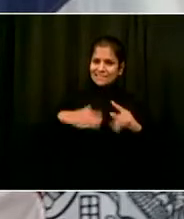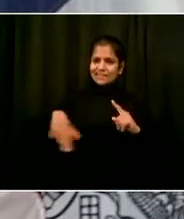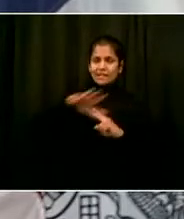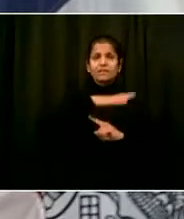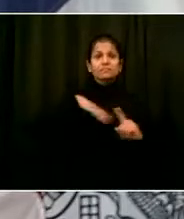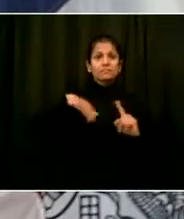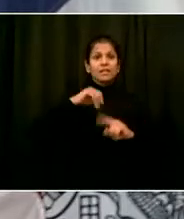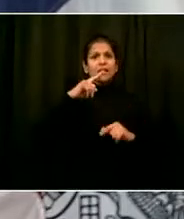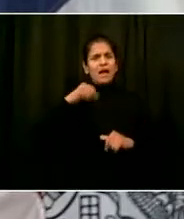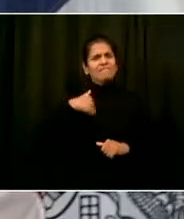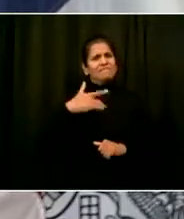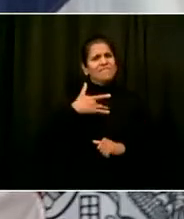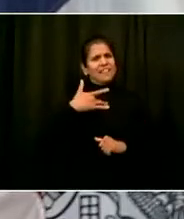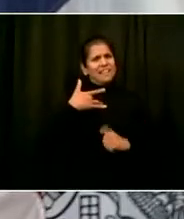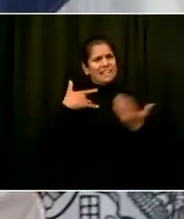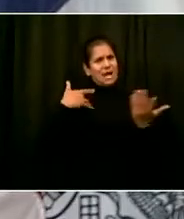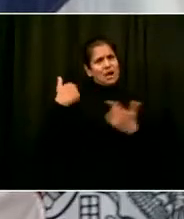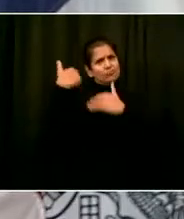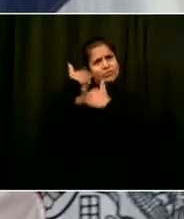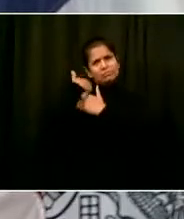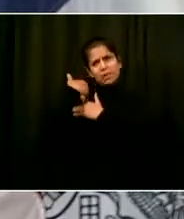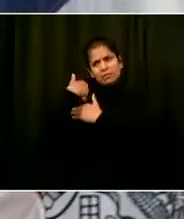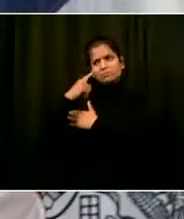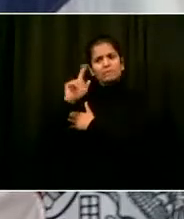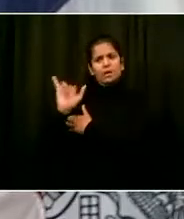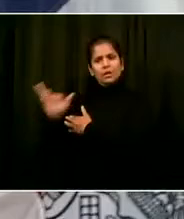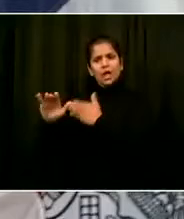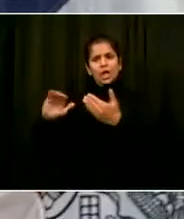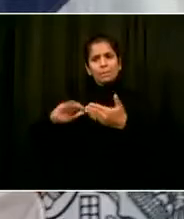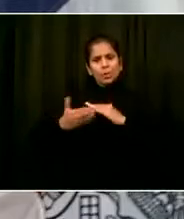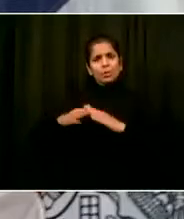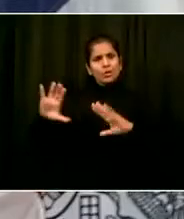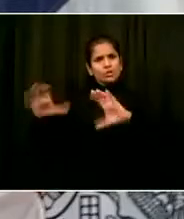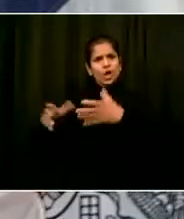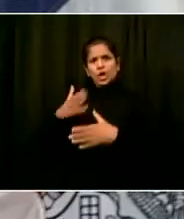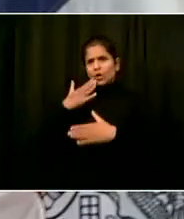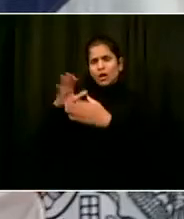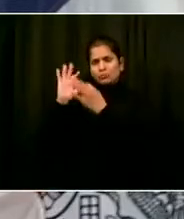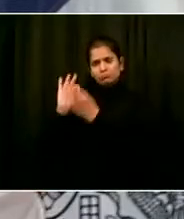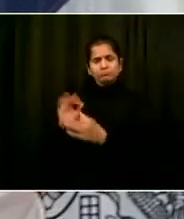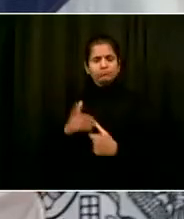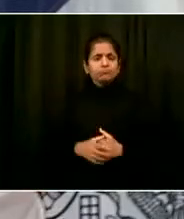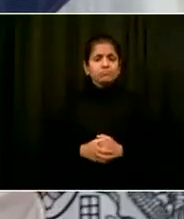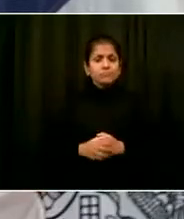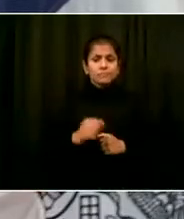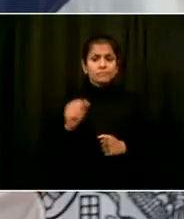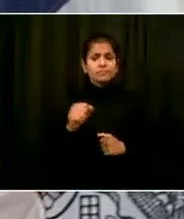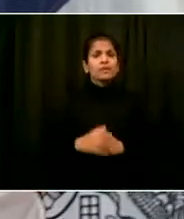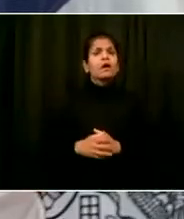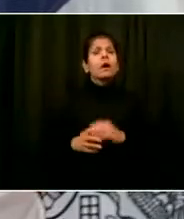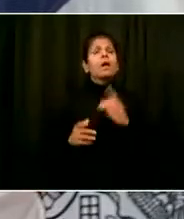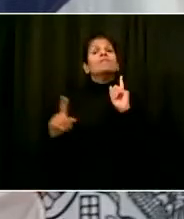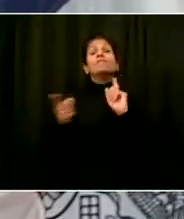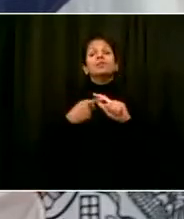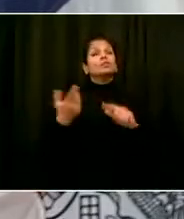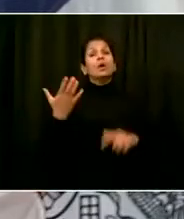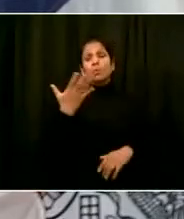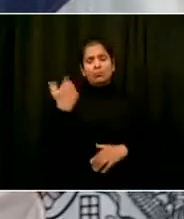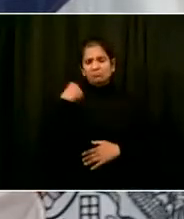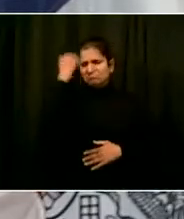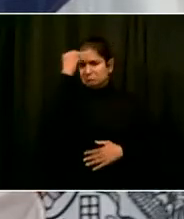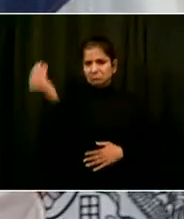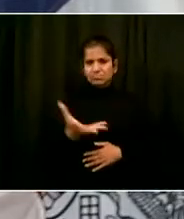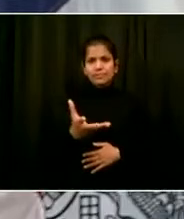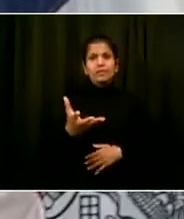communities and that's a really good thing I would say first of all we're putting up that data publicly for everyone to see including elected